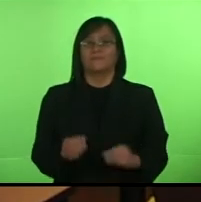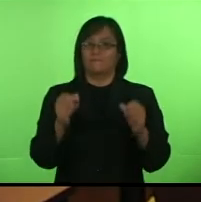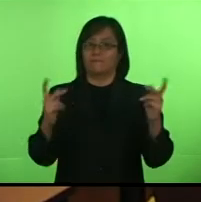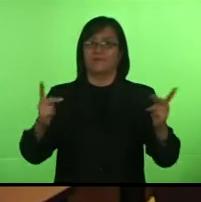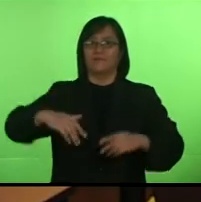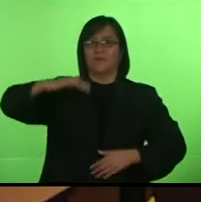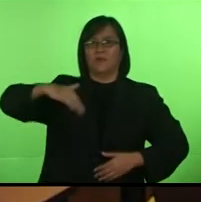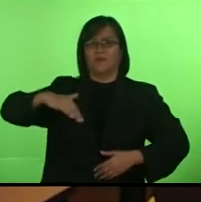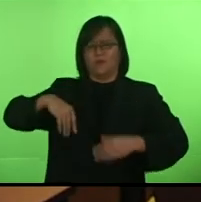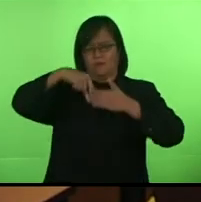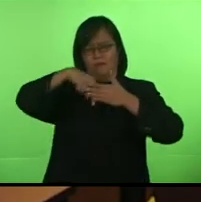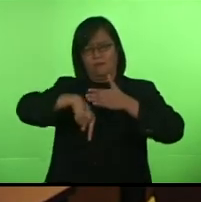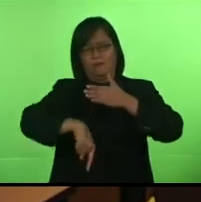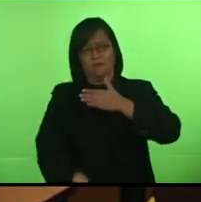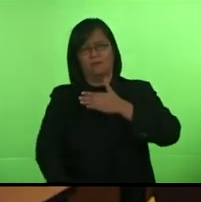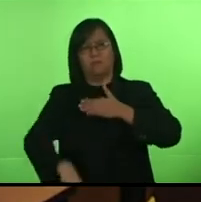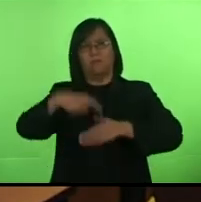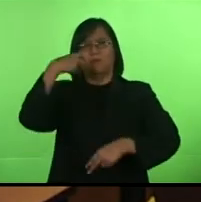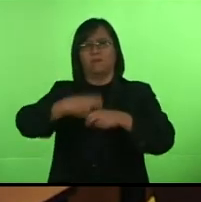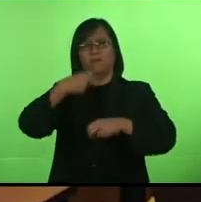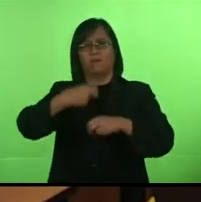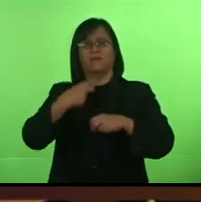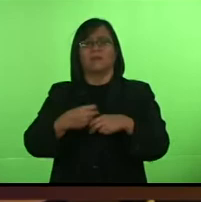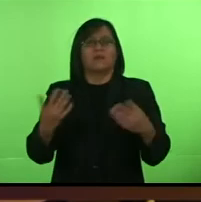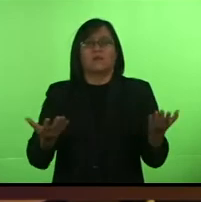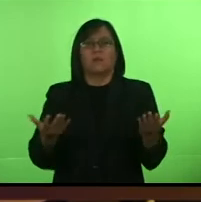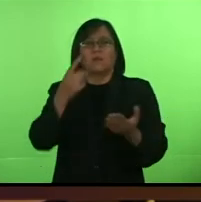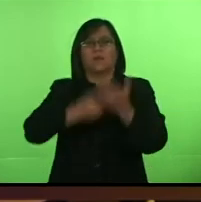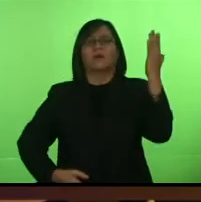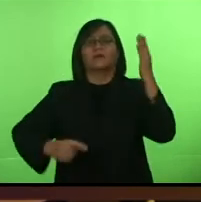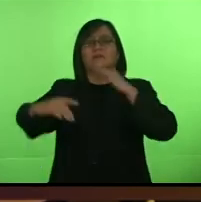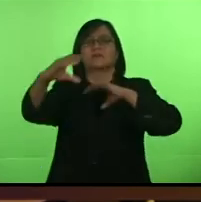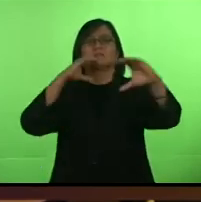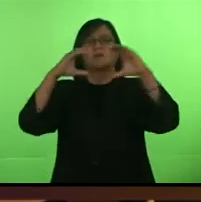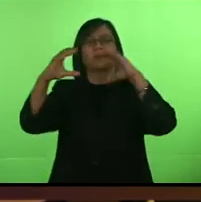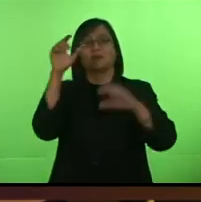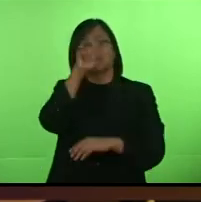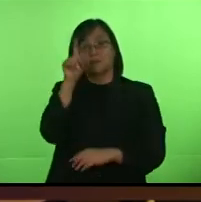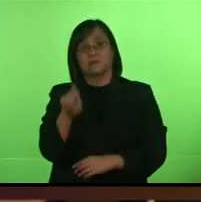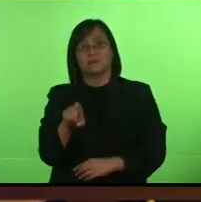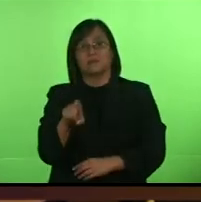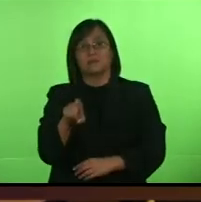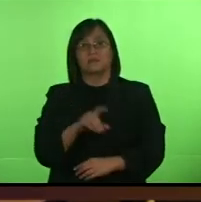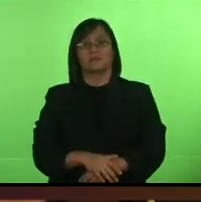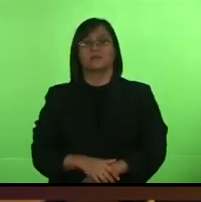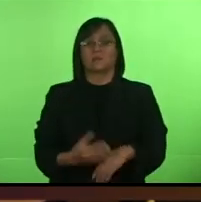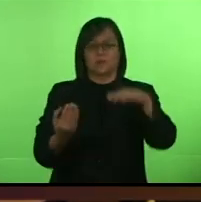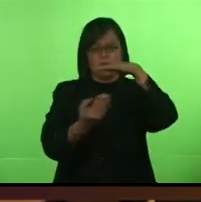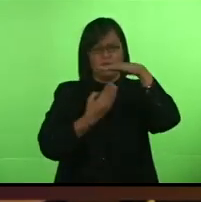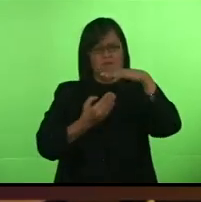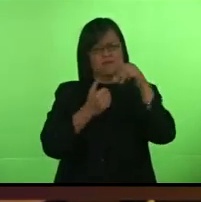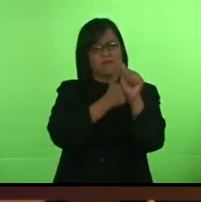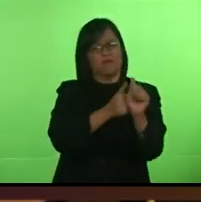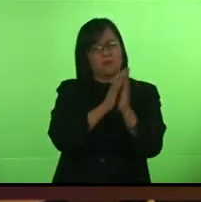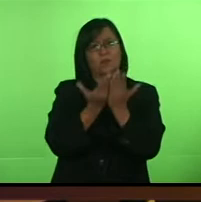Okay guys, before we go to the more complex, what is communication?